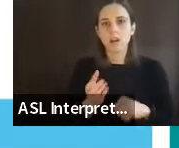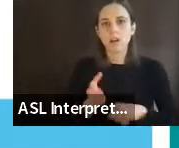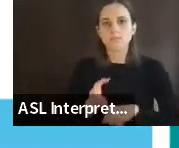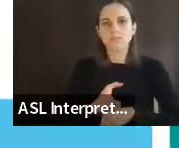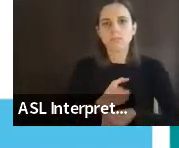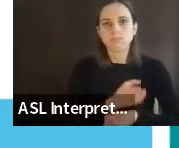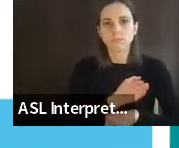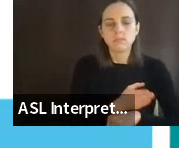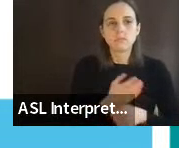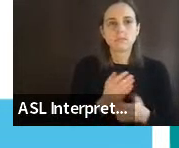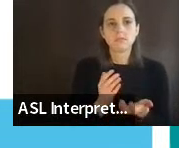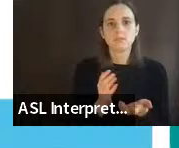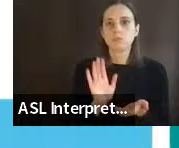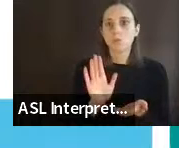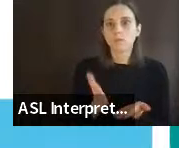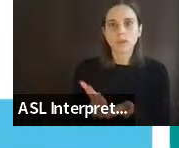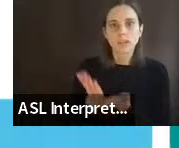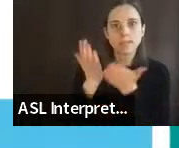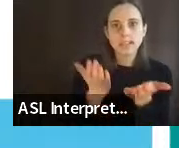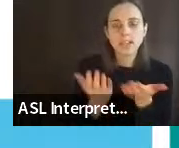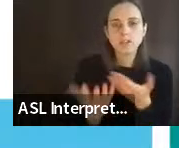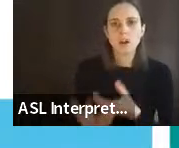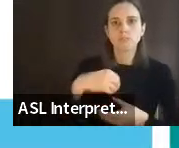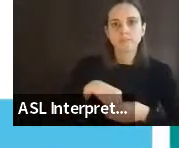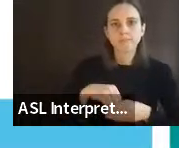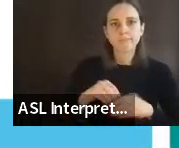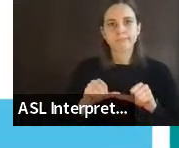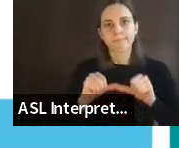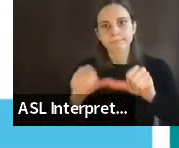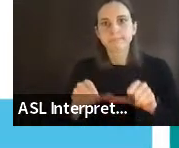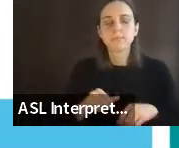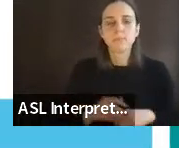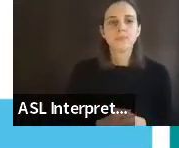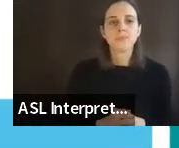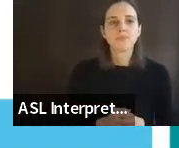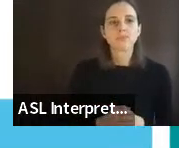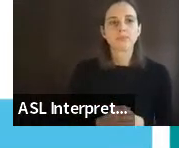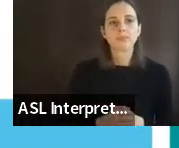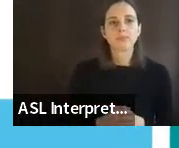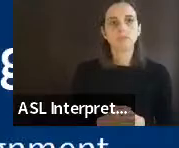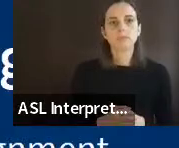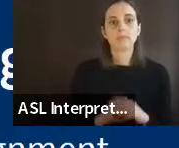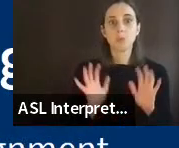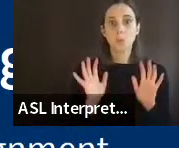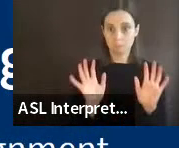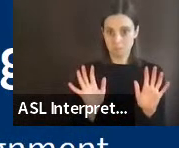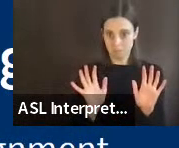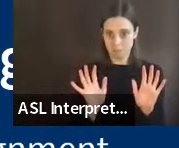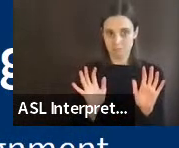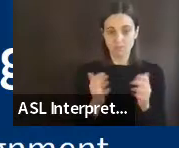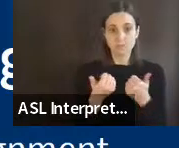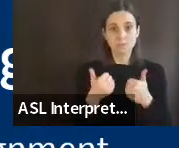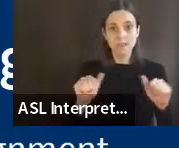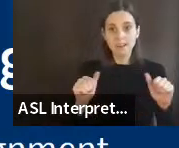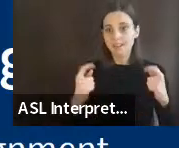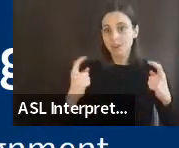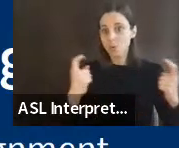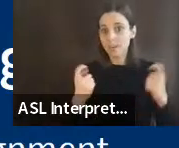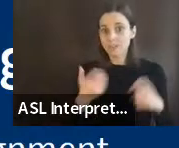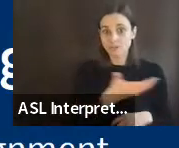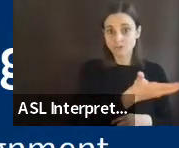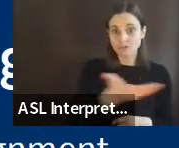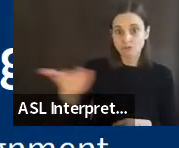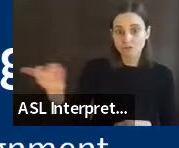recommendation to carry forward is. So with that, I'll take any questions that you may have either on this